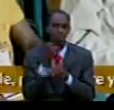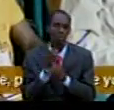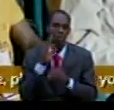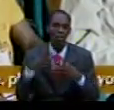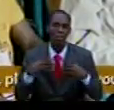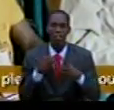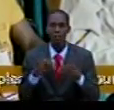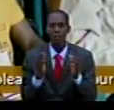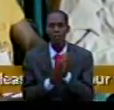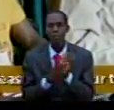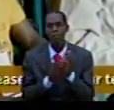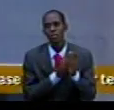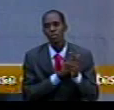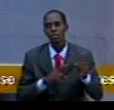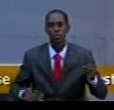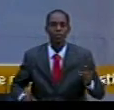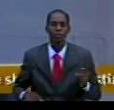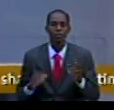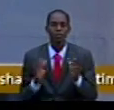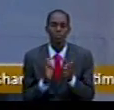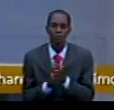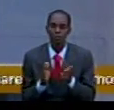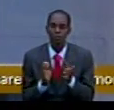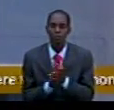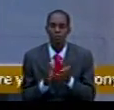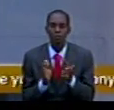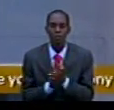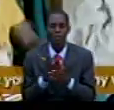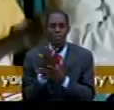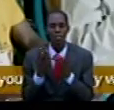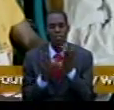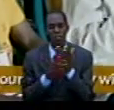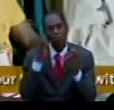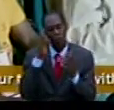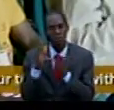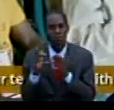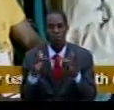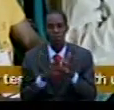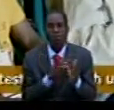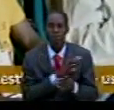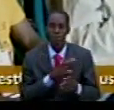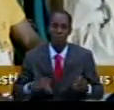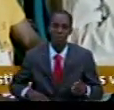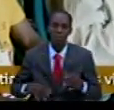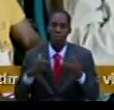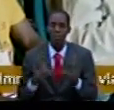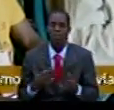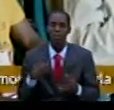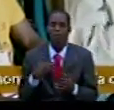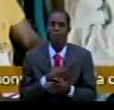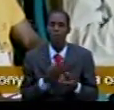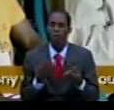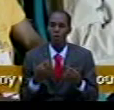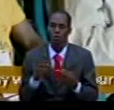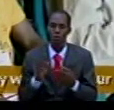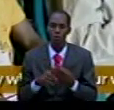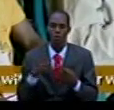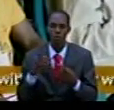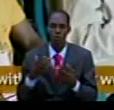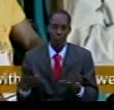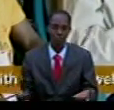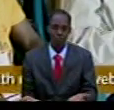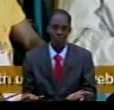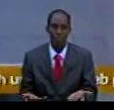Put your hands together for Jesus Christ. Now we come to the Alpha location that's here